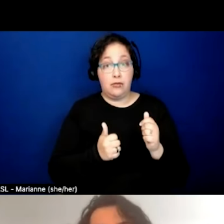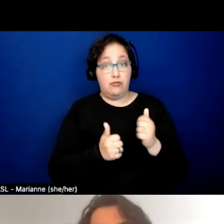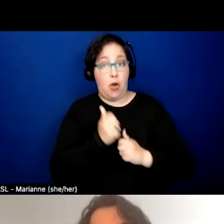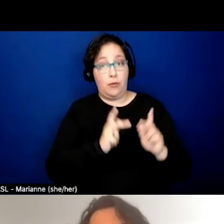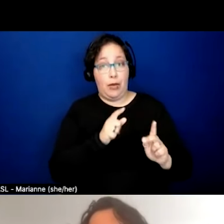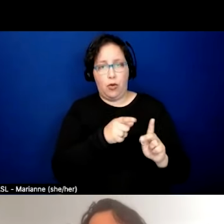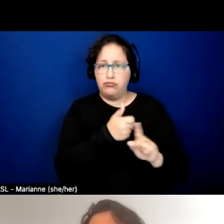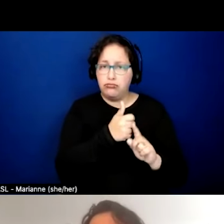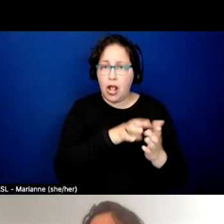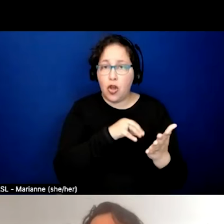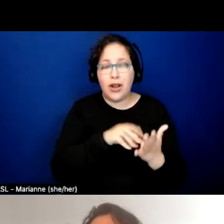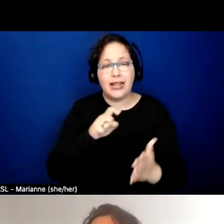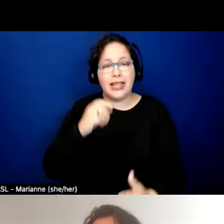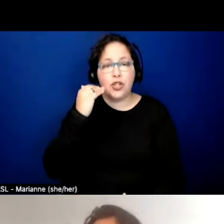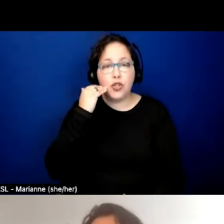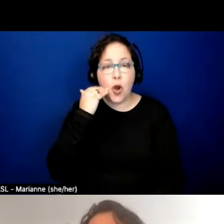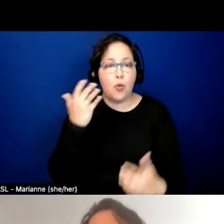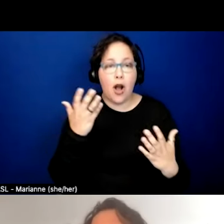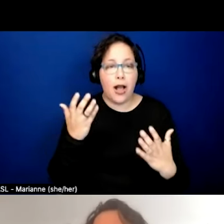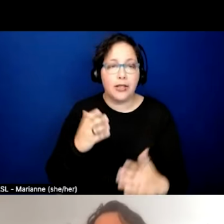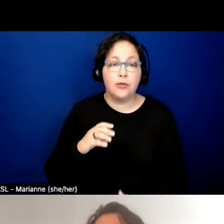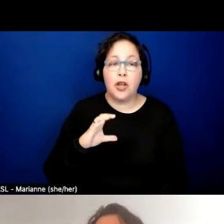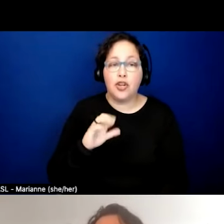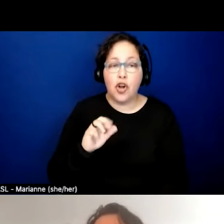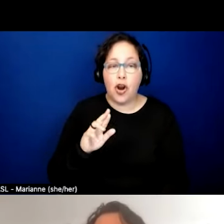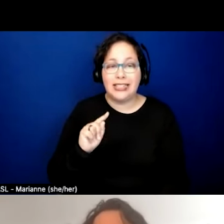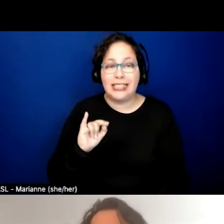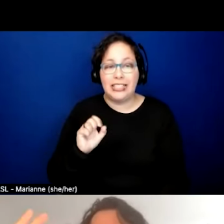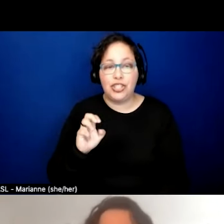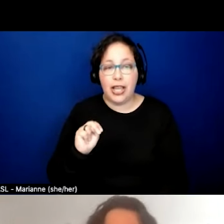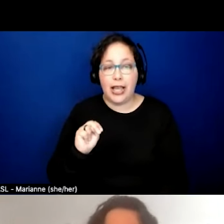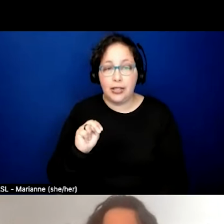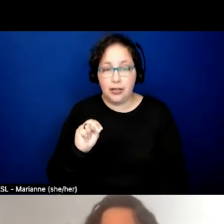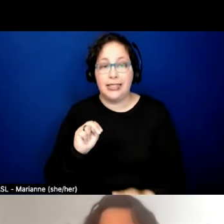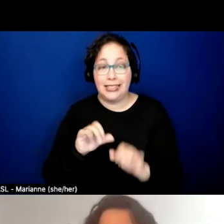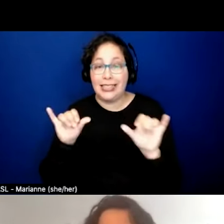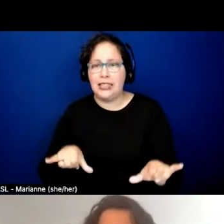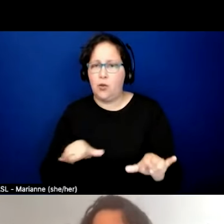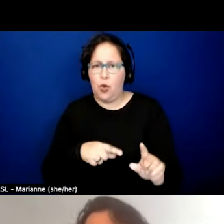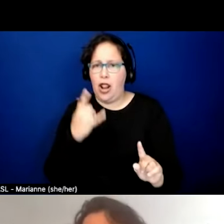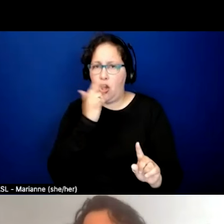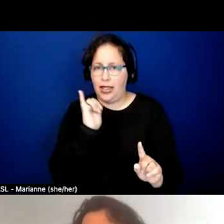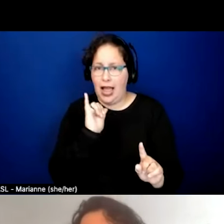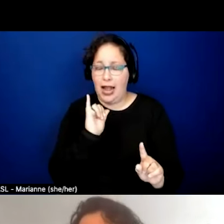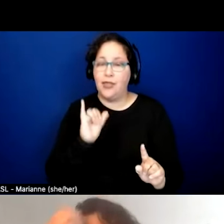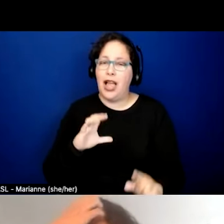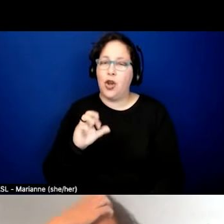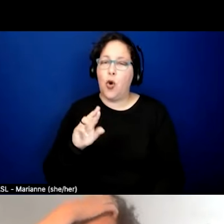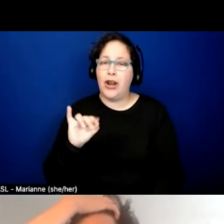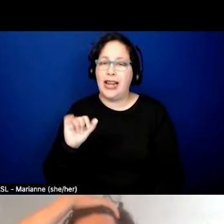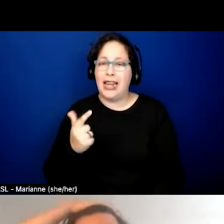know what a Cartesian coordinate system is, and they have to be able to orient themselves in a Cartesian coordinate system. And that's